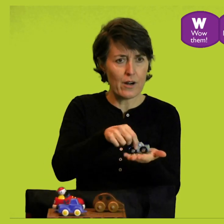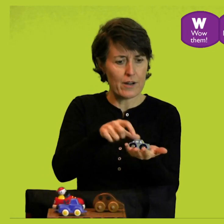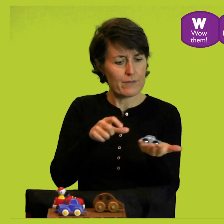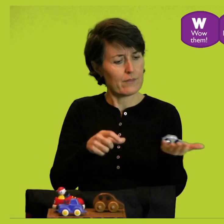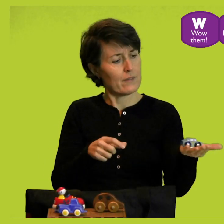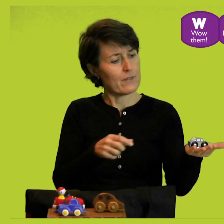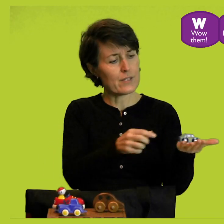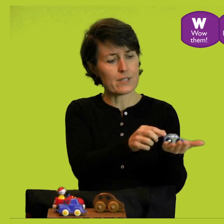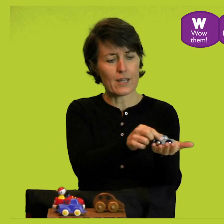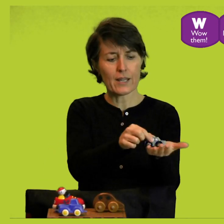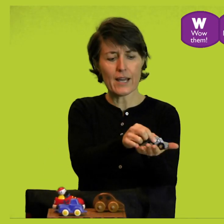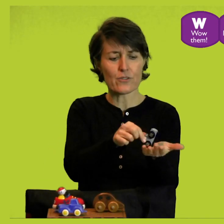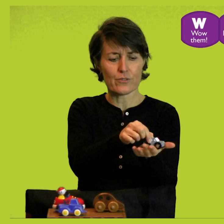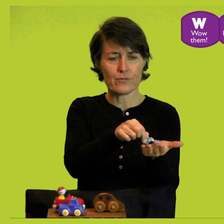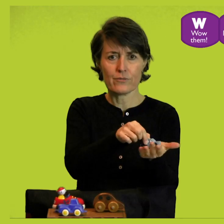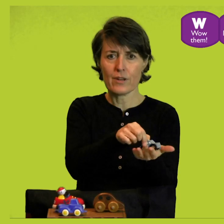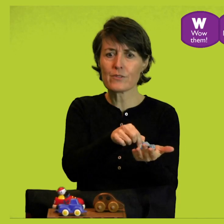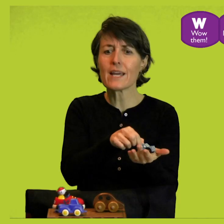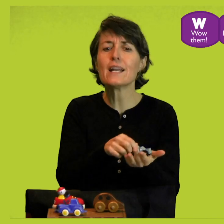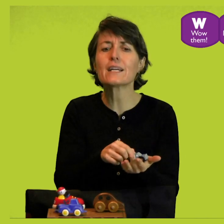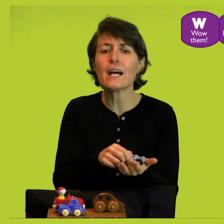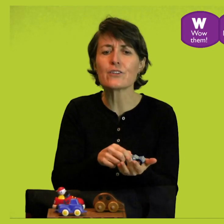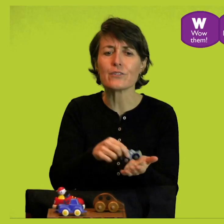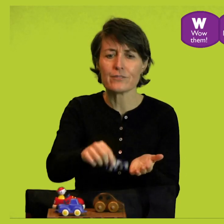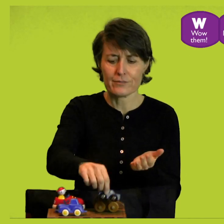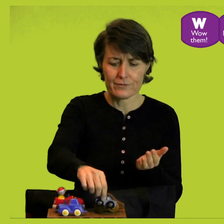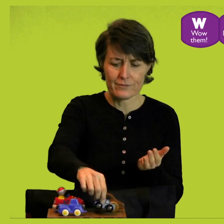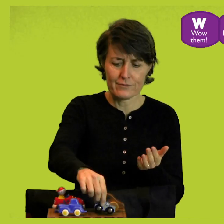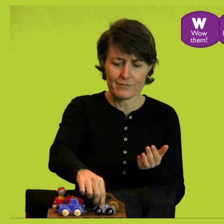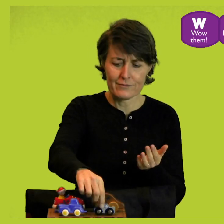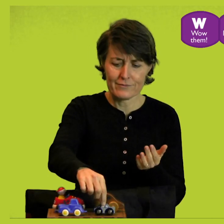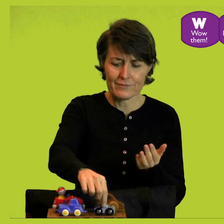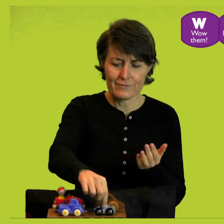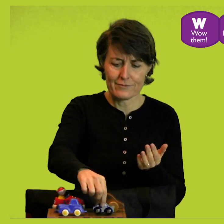carro, the car. This is el carro. Everyone say el carro.